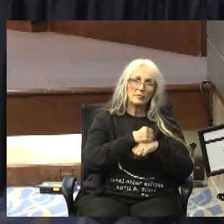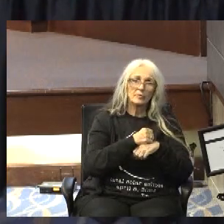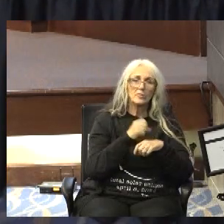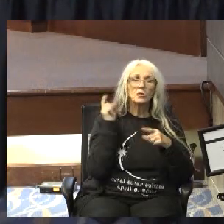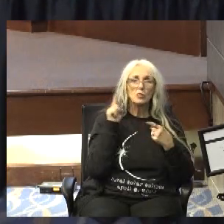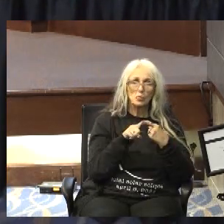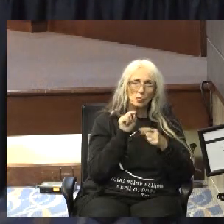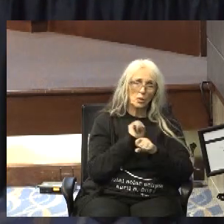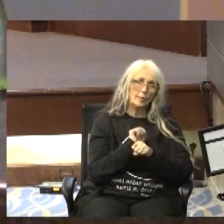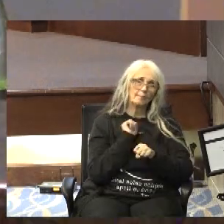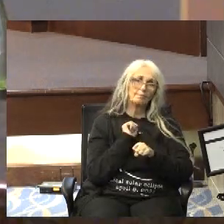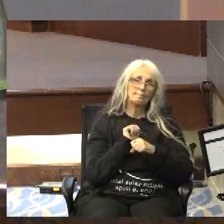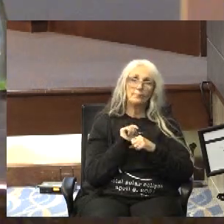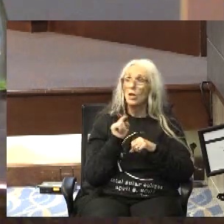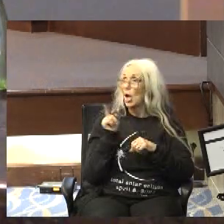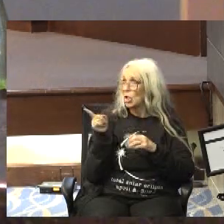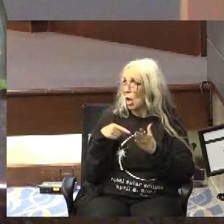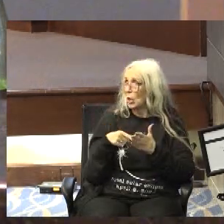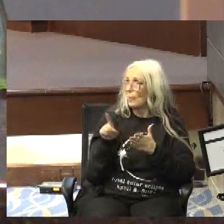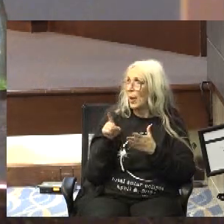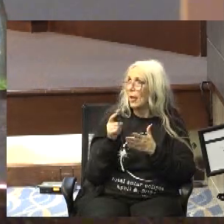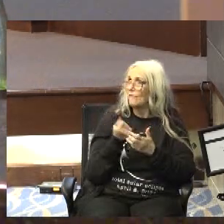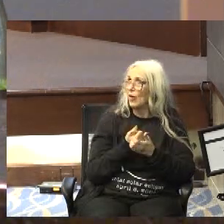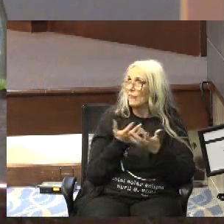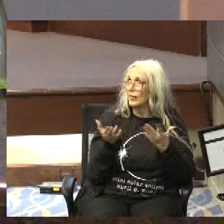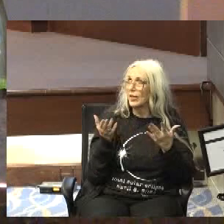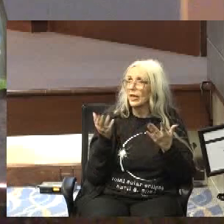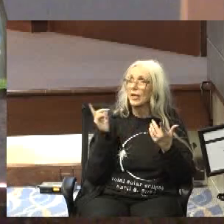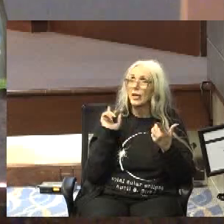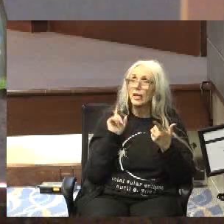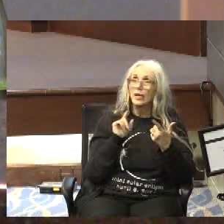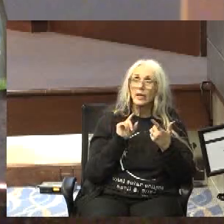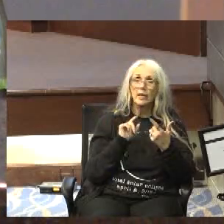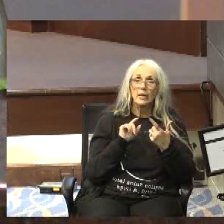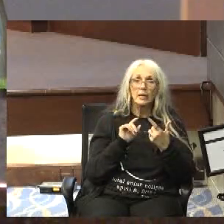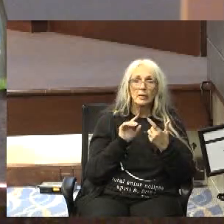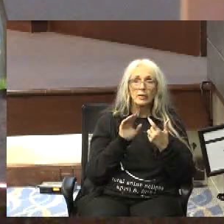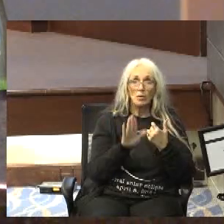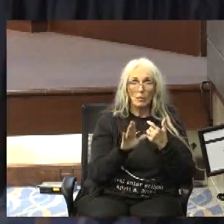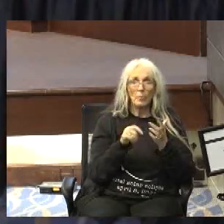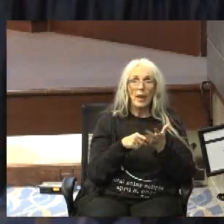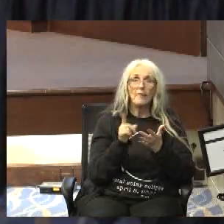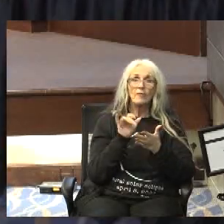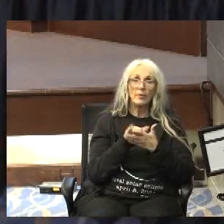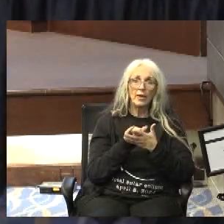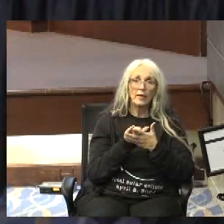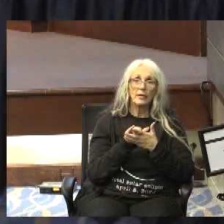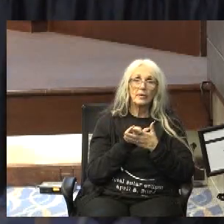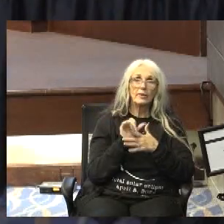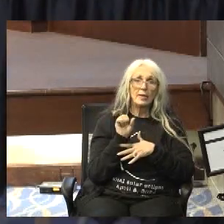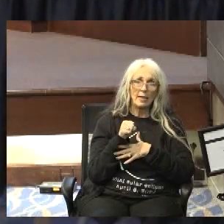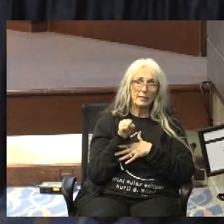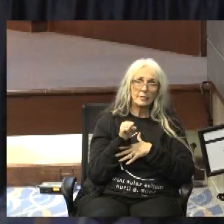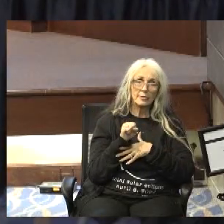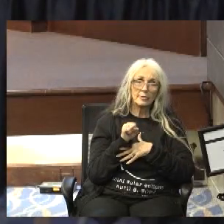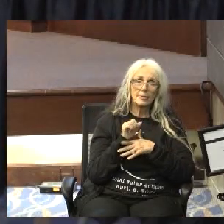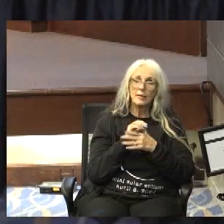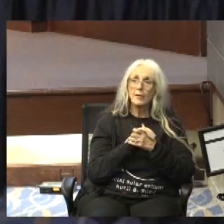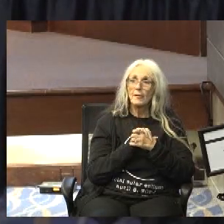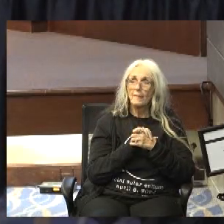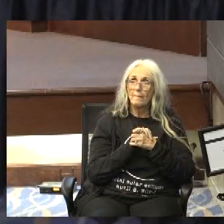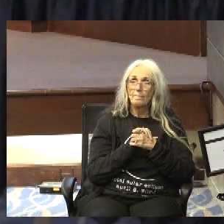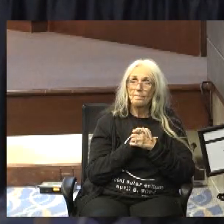work. But y'all are paying for everything up until that point. Well, you're paying for it. Yes. Correct. Yes. Until, yeah, that's